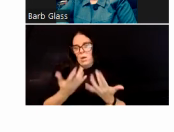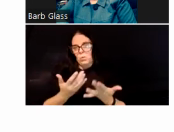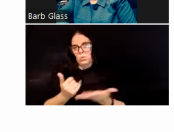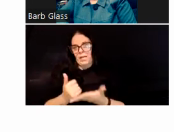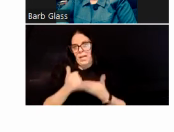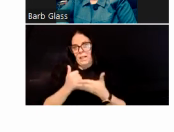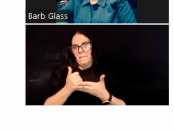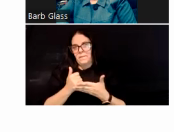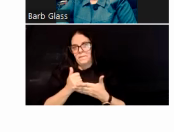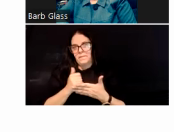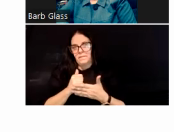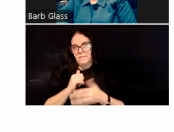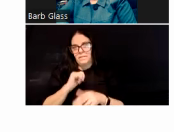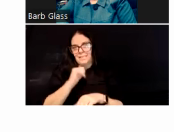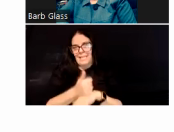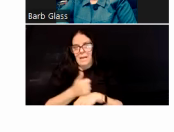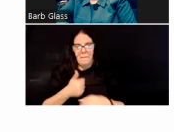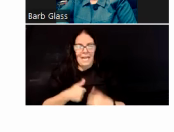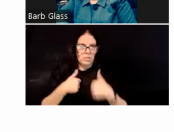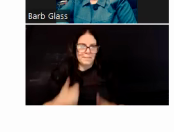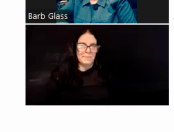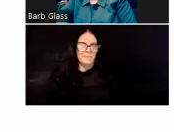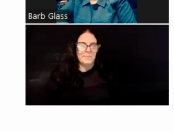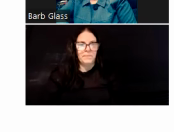to set up an address.